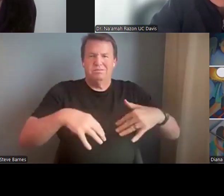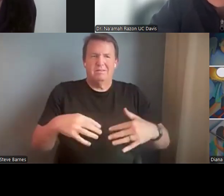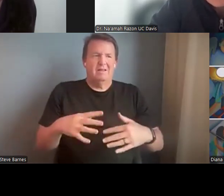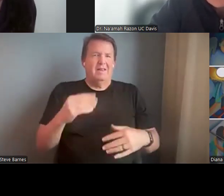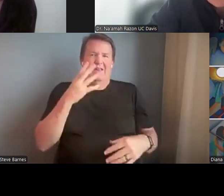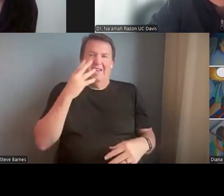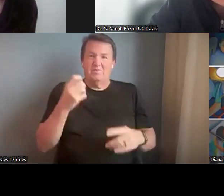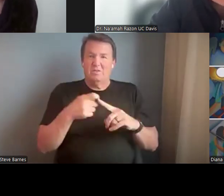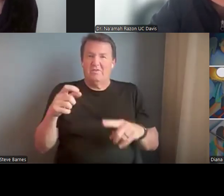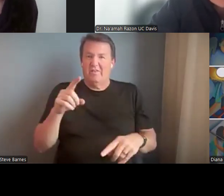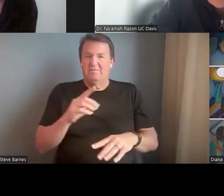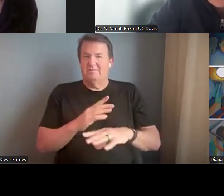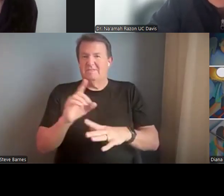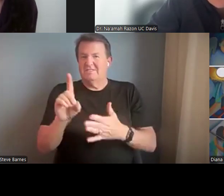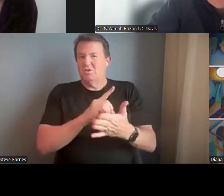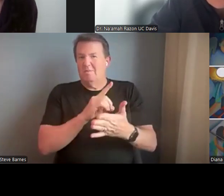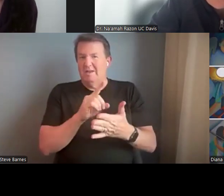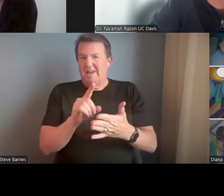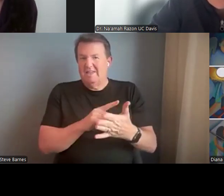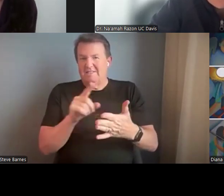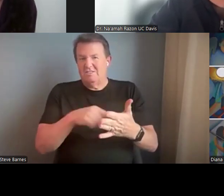then unmet community needs, right?